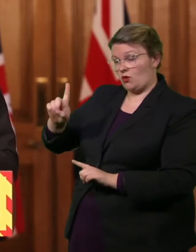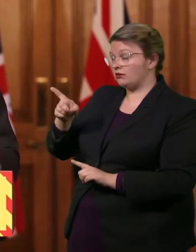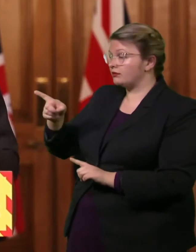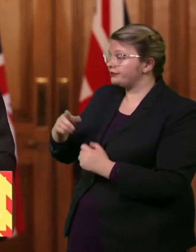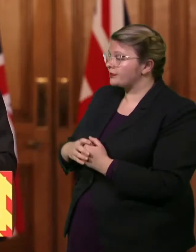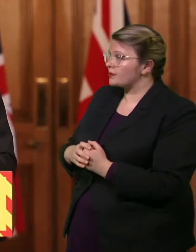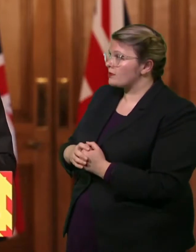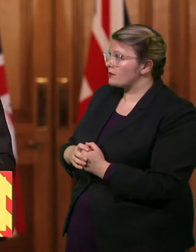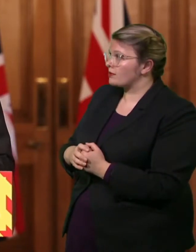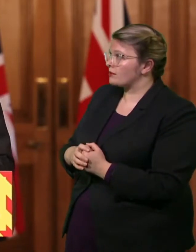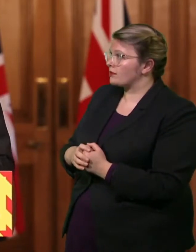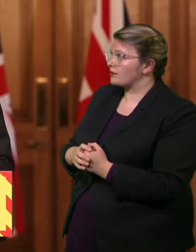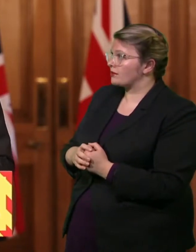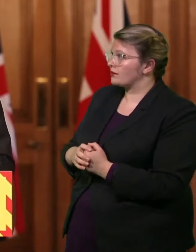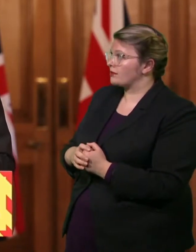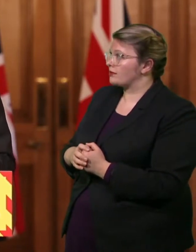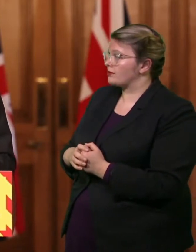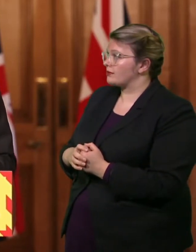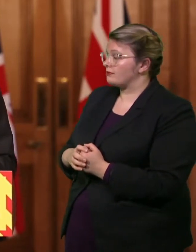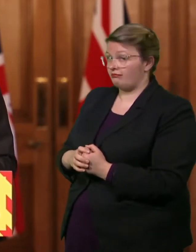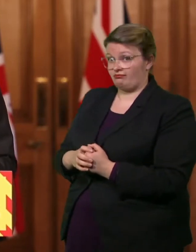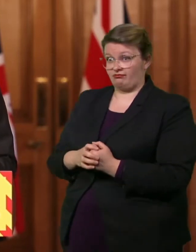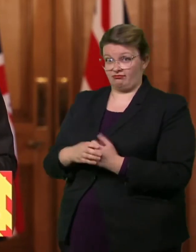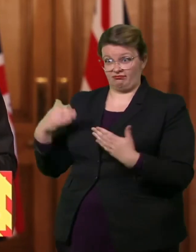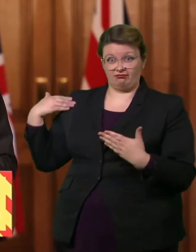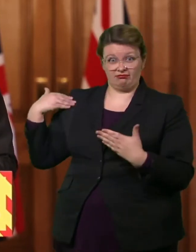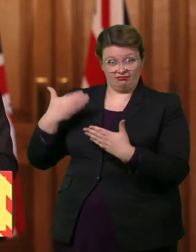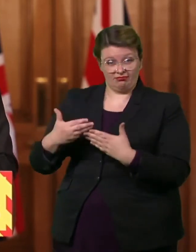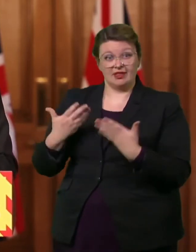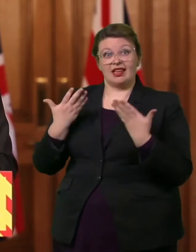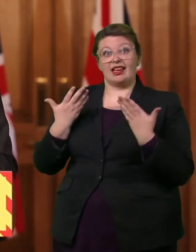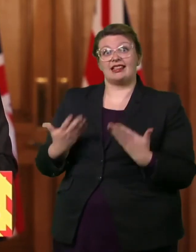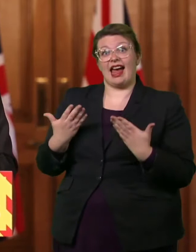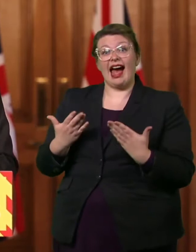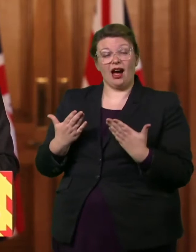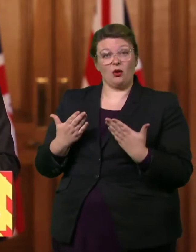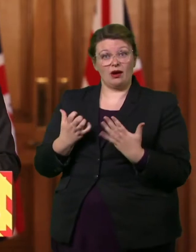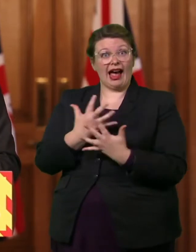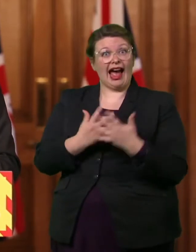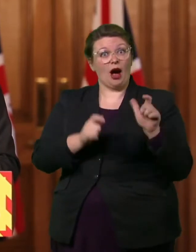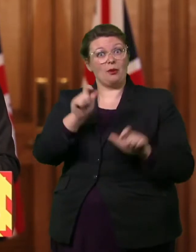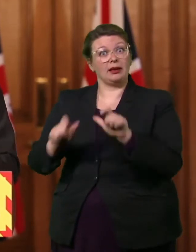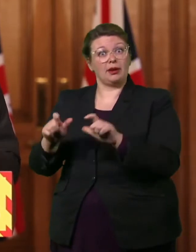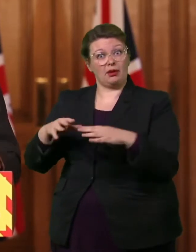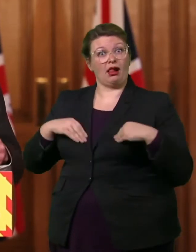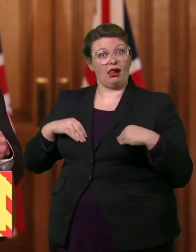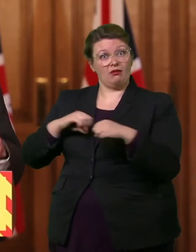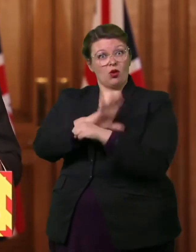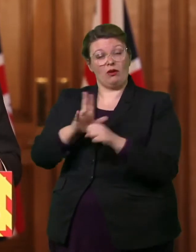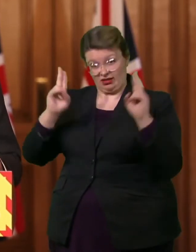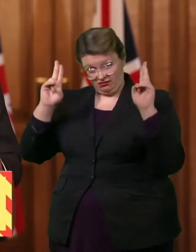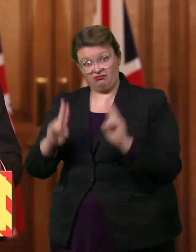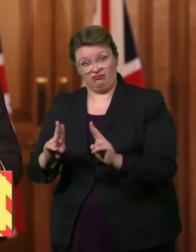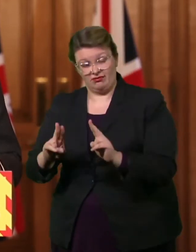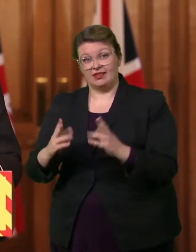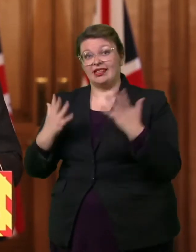now down to 1 in every 145 people, and that the rate of